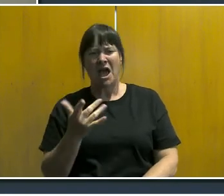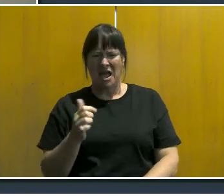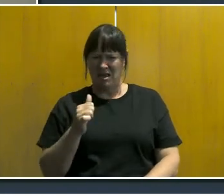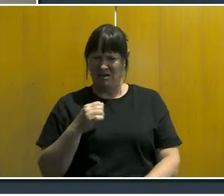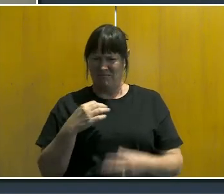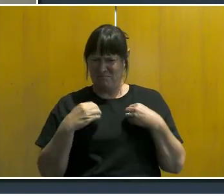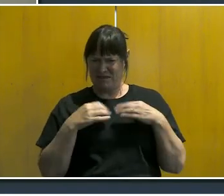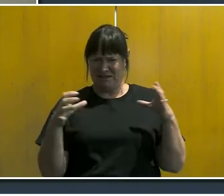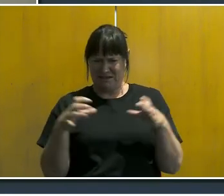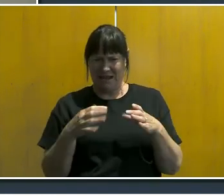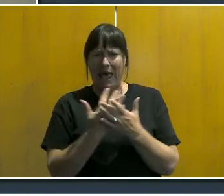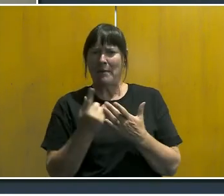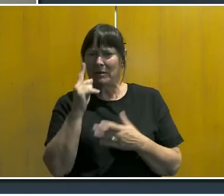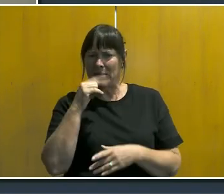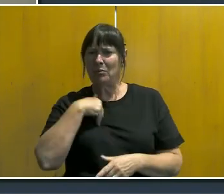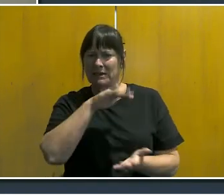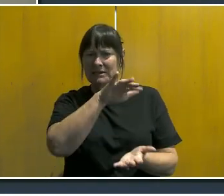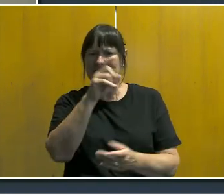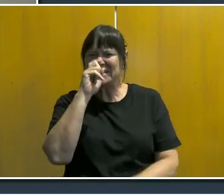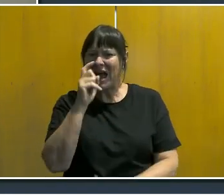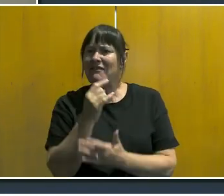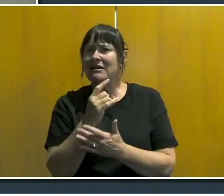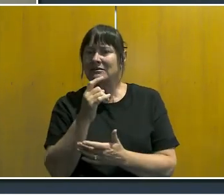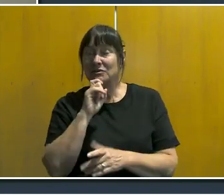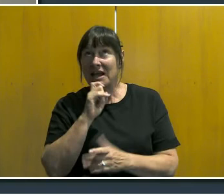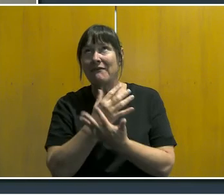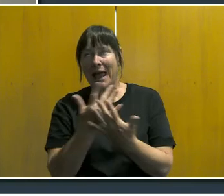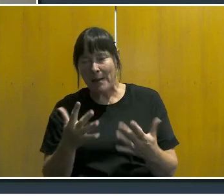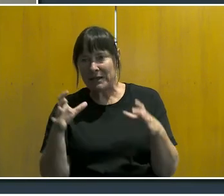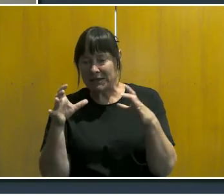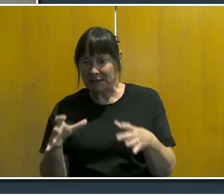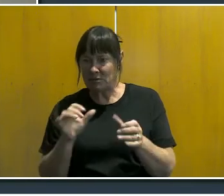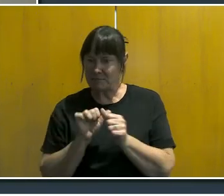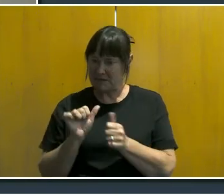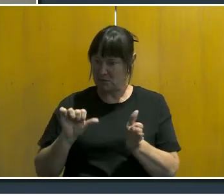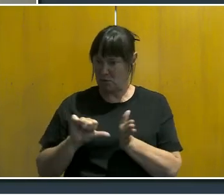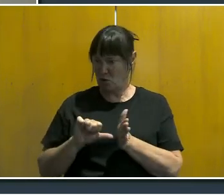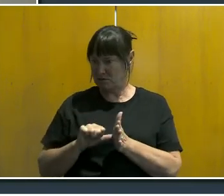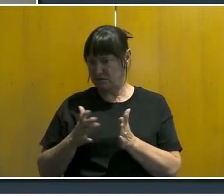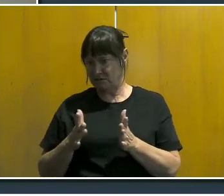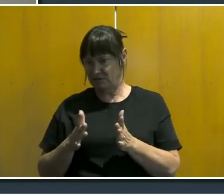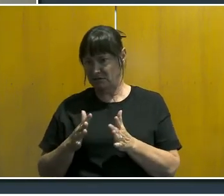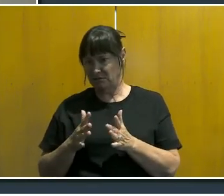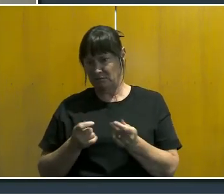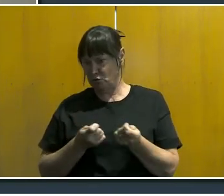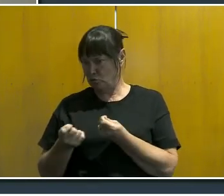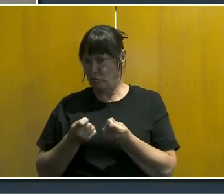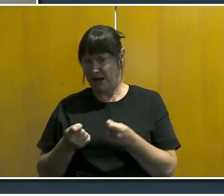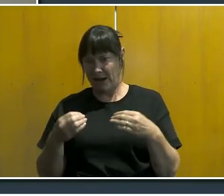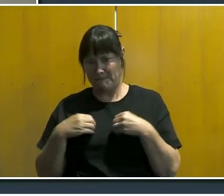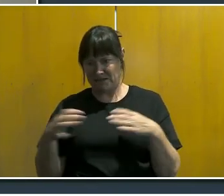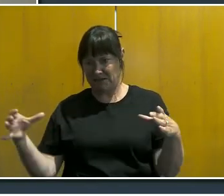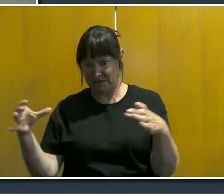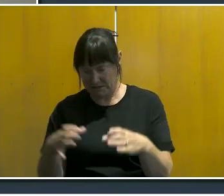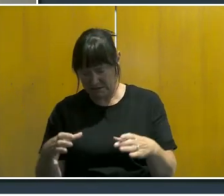many people do we need to effectively deliver the services, and what is the cost of that, and how do we best achieve that? I know